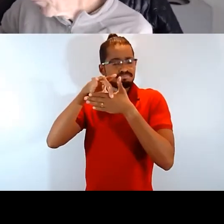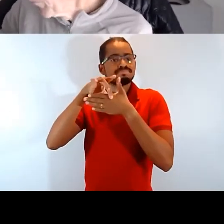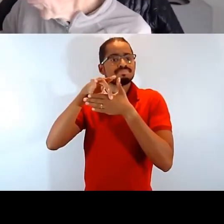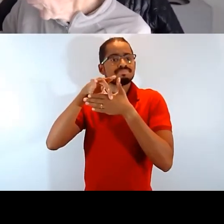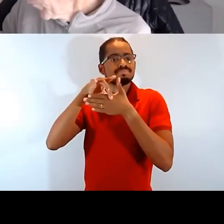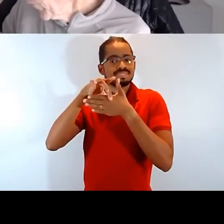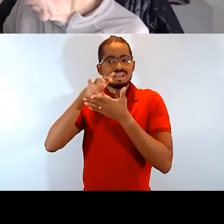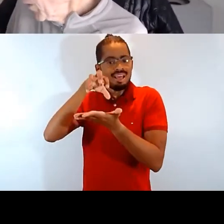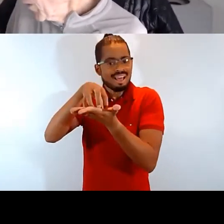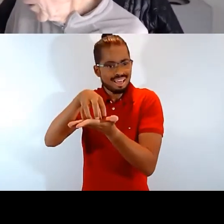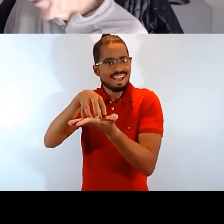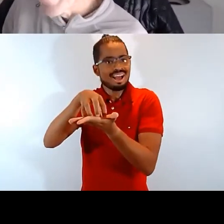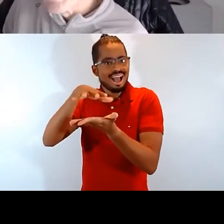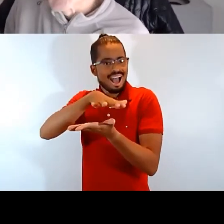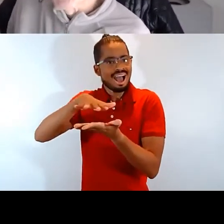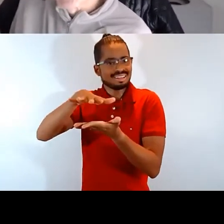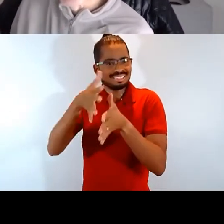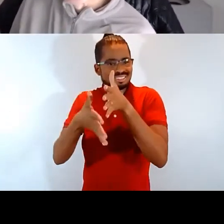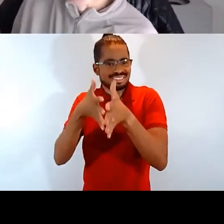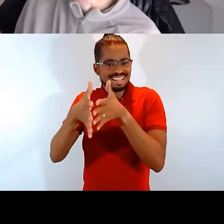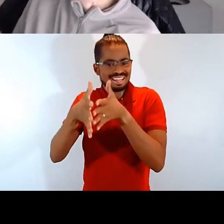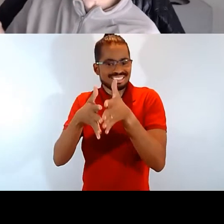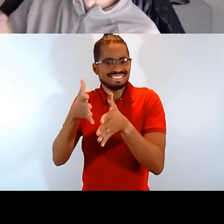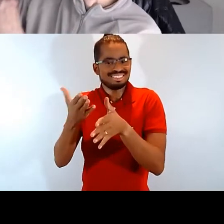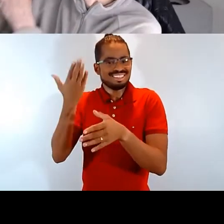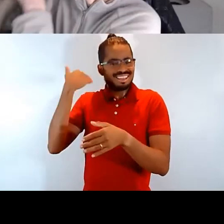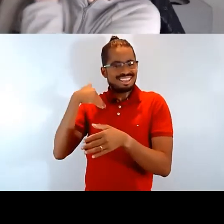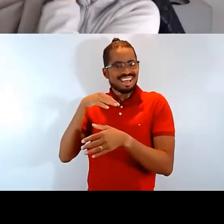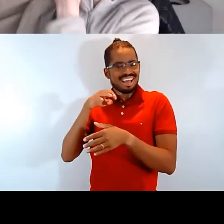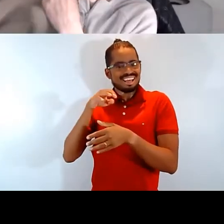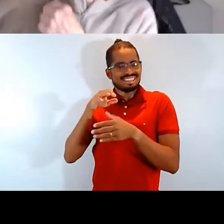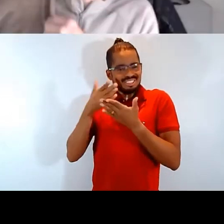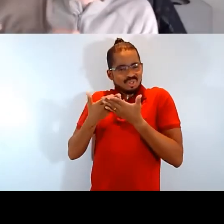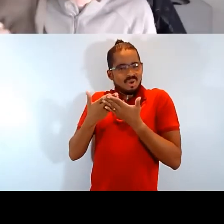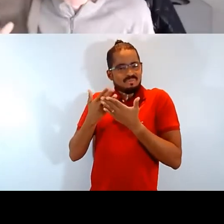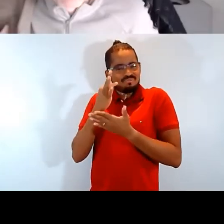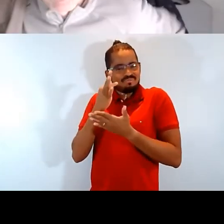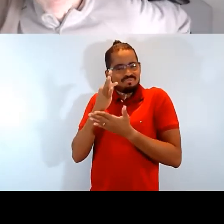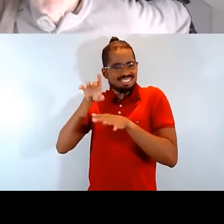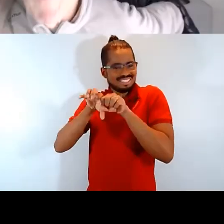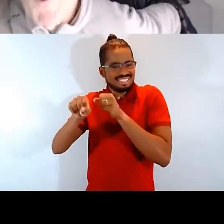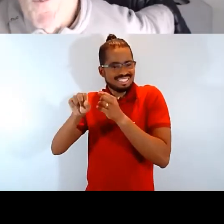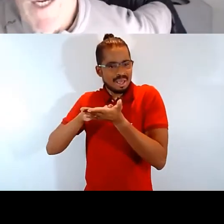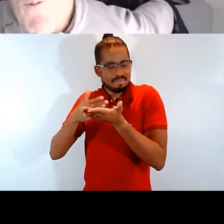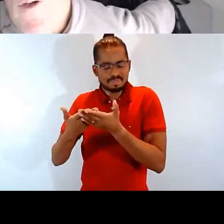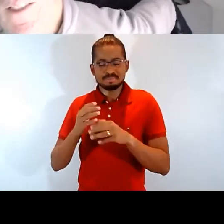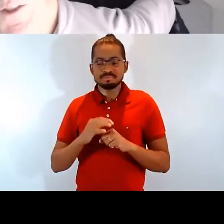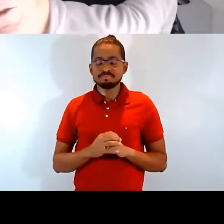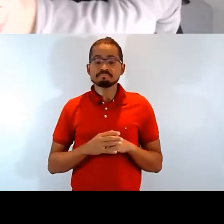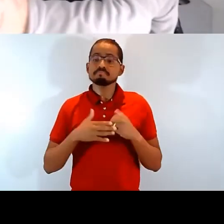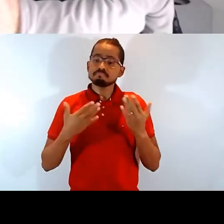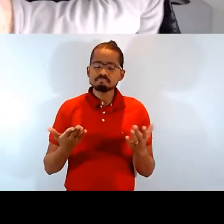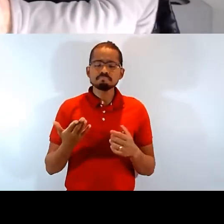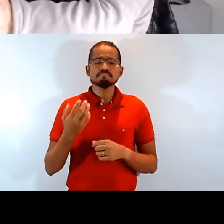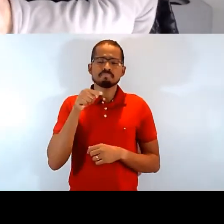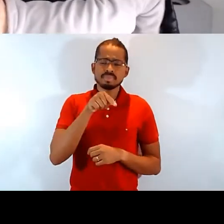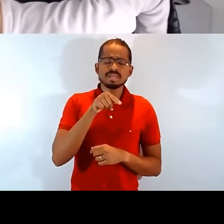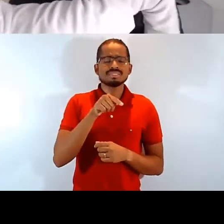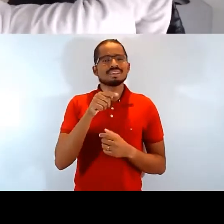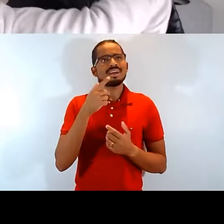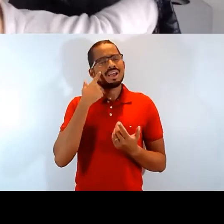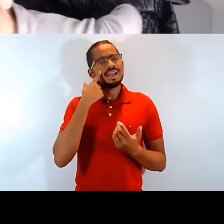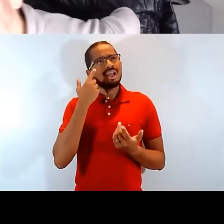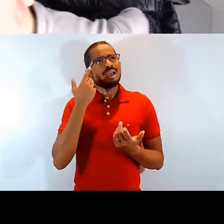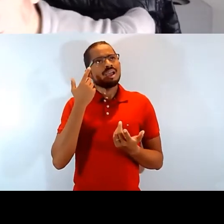ESIT. Okay, so this was how I found my way to the